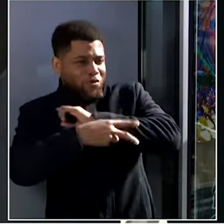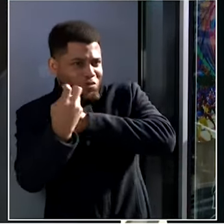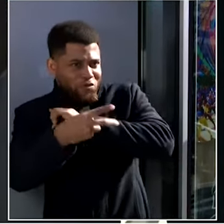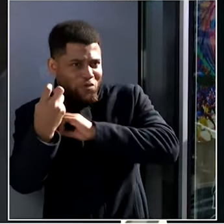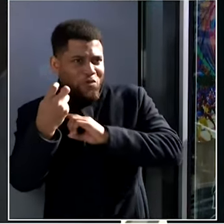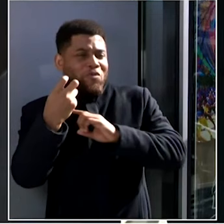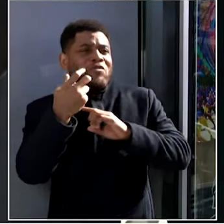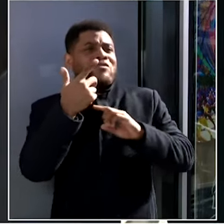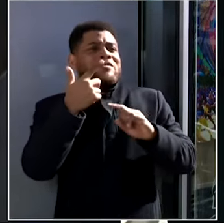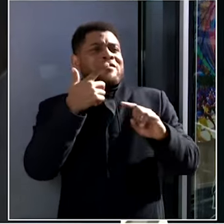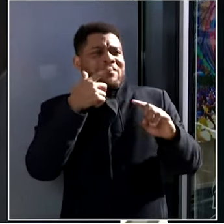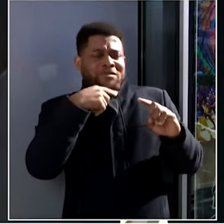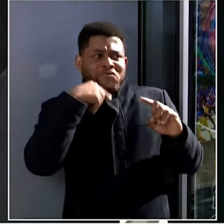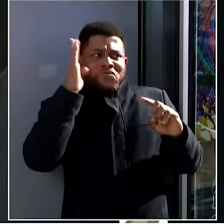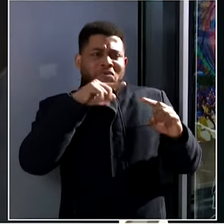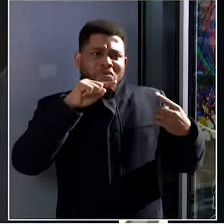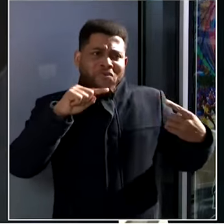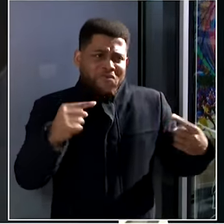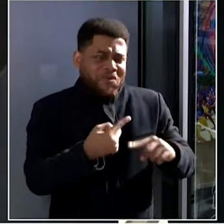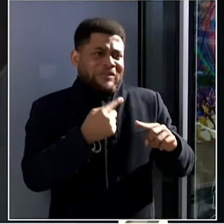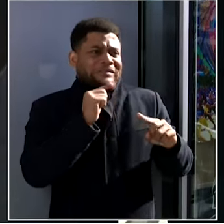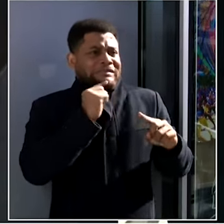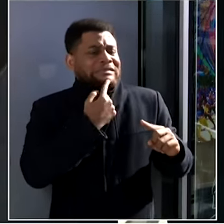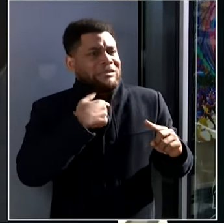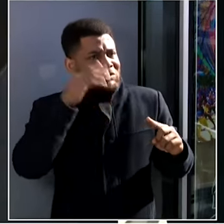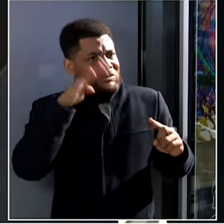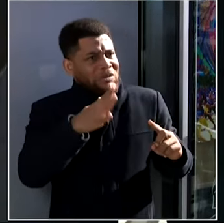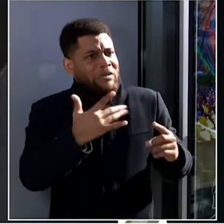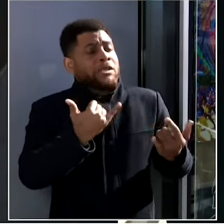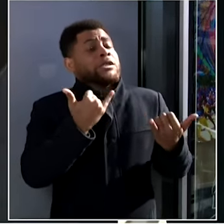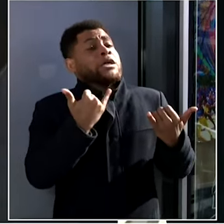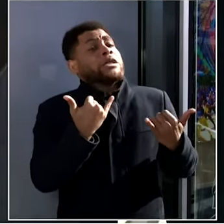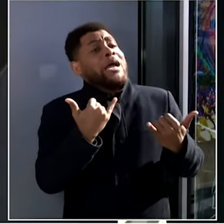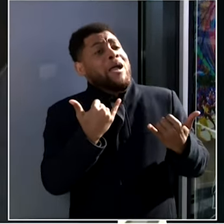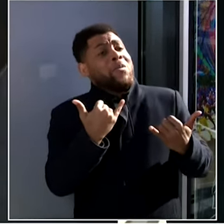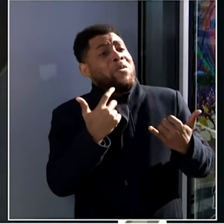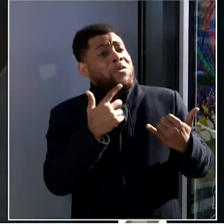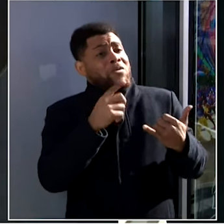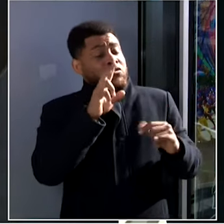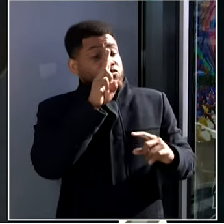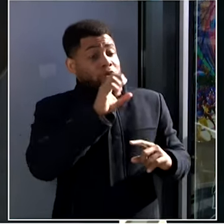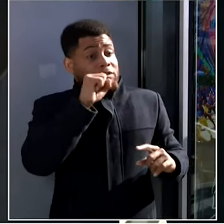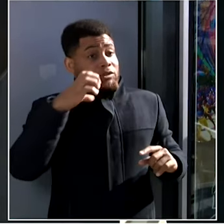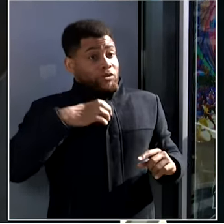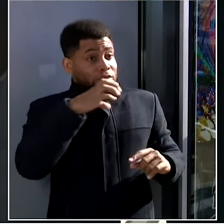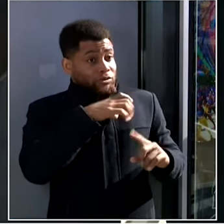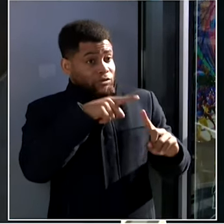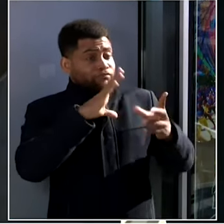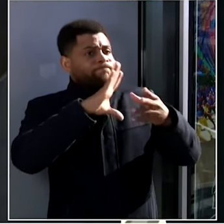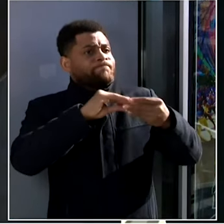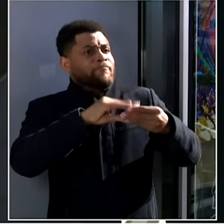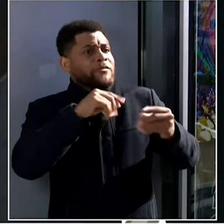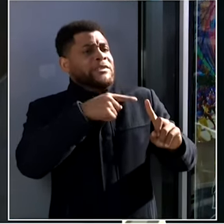national attention. The former Speaker of the House, Newt Gingrich, tweeting, "This is an example of why Congress needs to take back control of